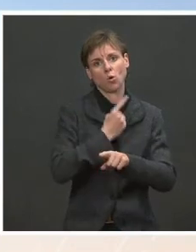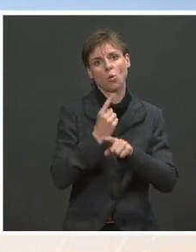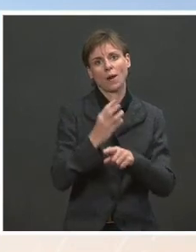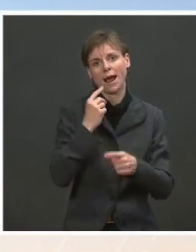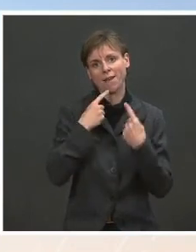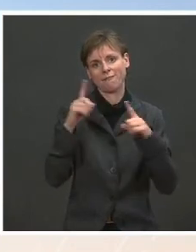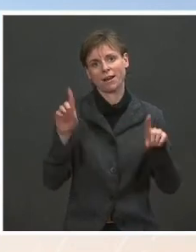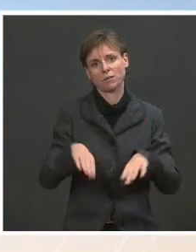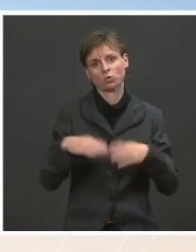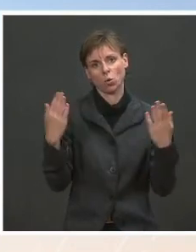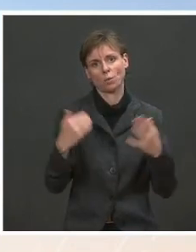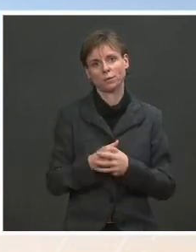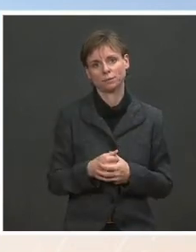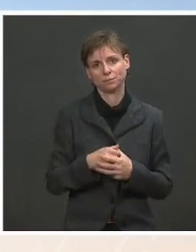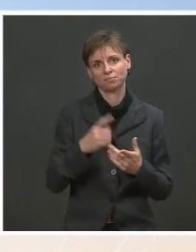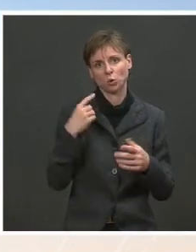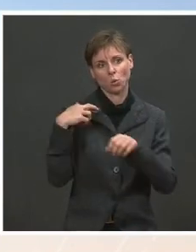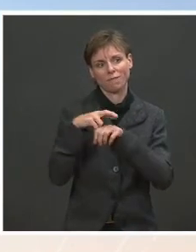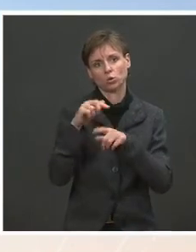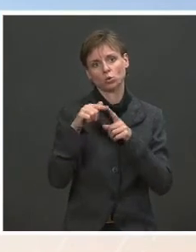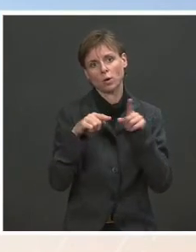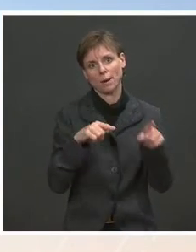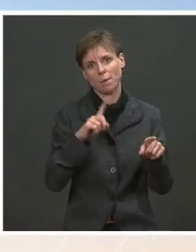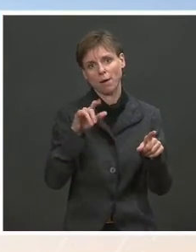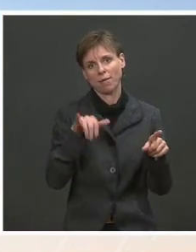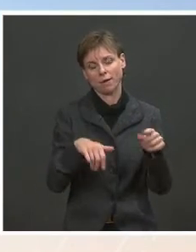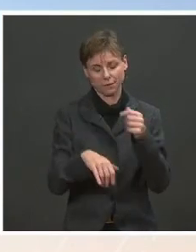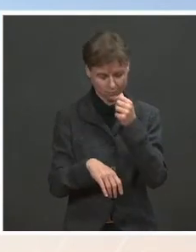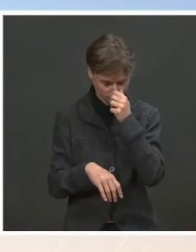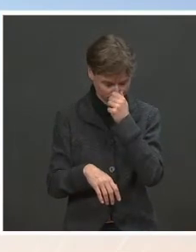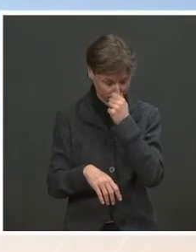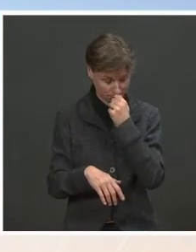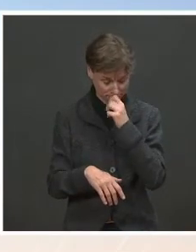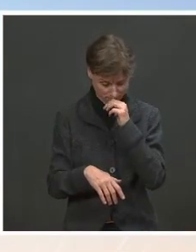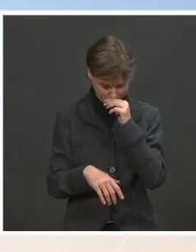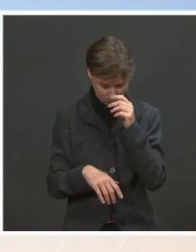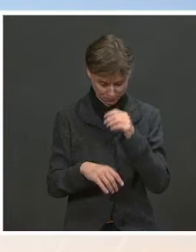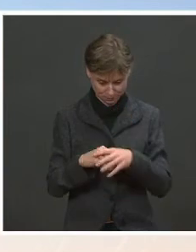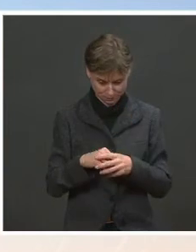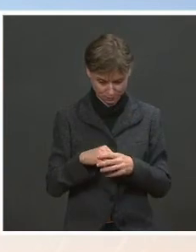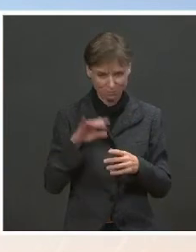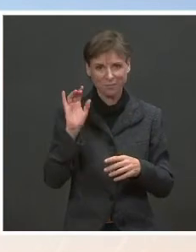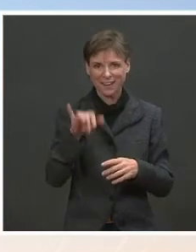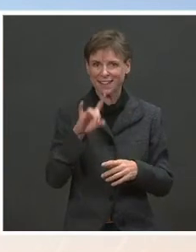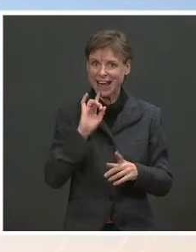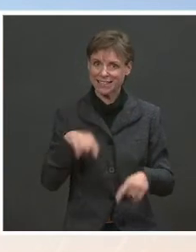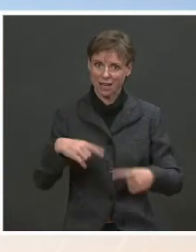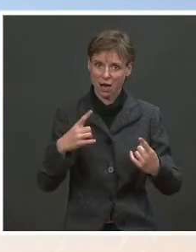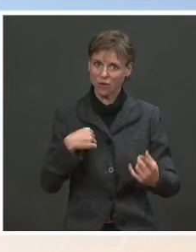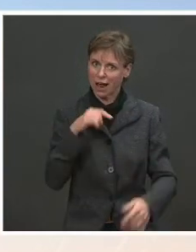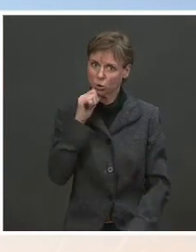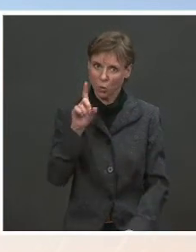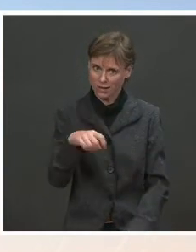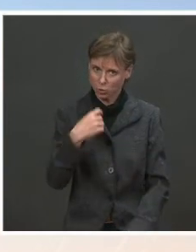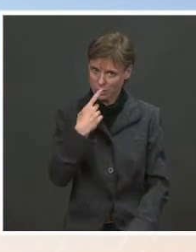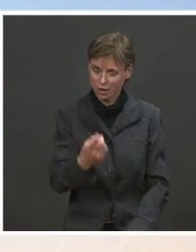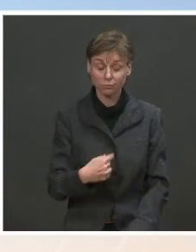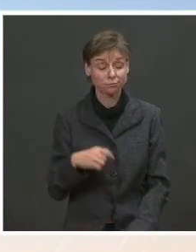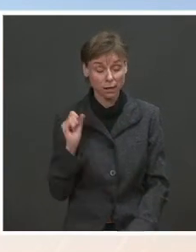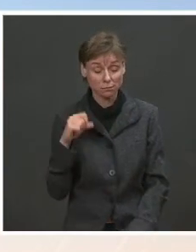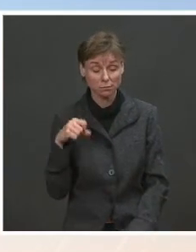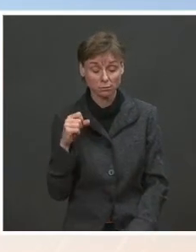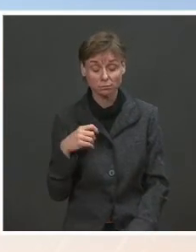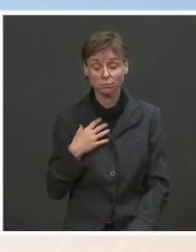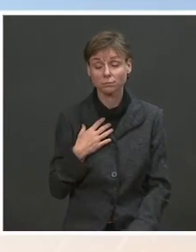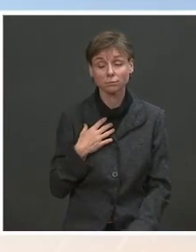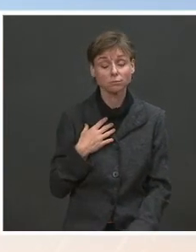decisions that are made on that front. Because this has been a controversial, and I don't need to tell you this, Yes. facility in the past. So